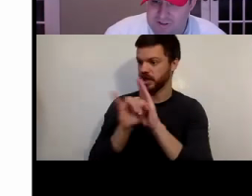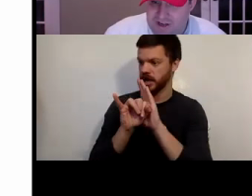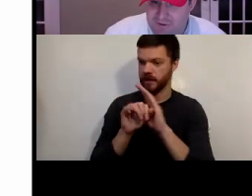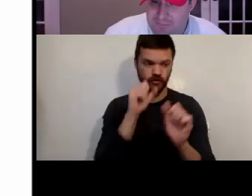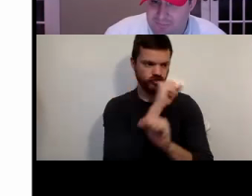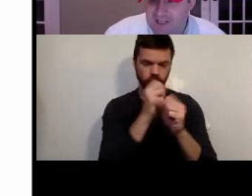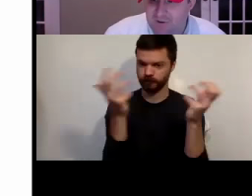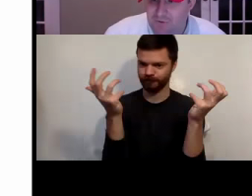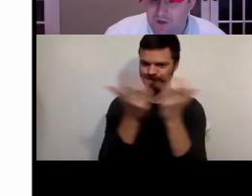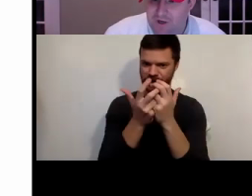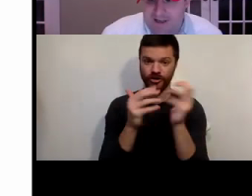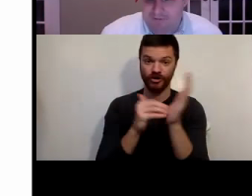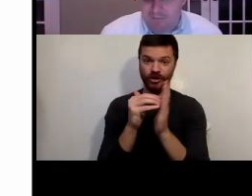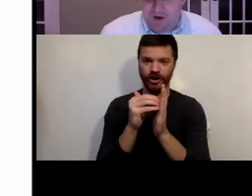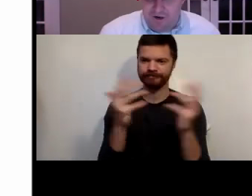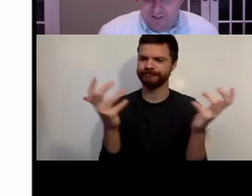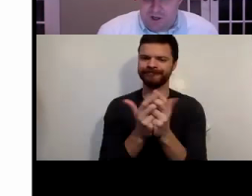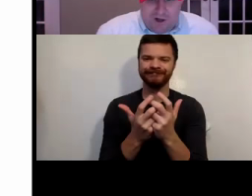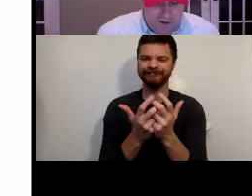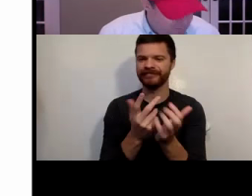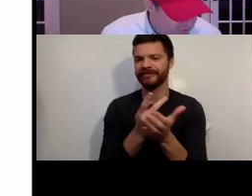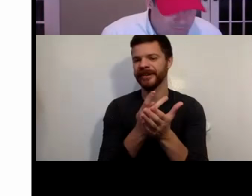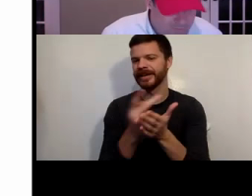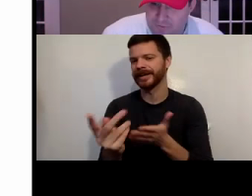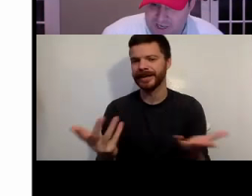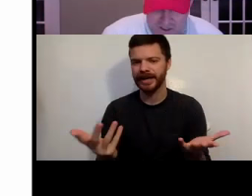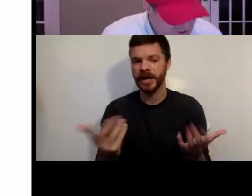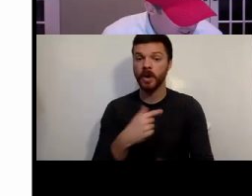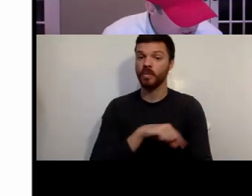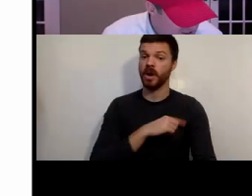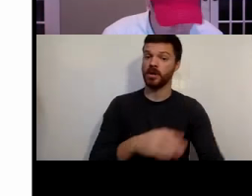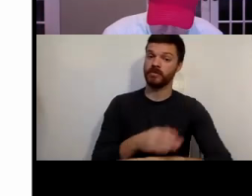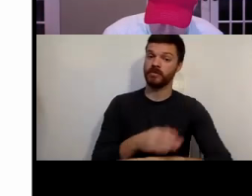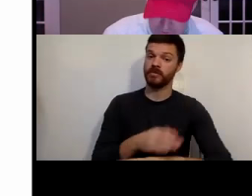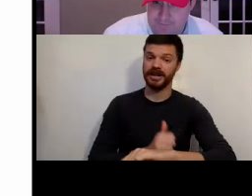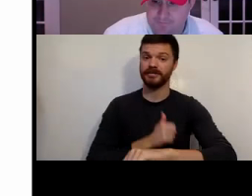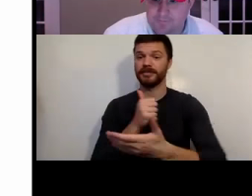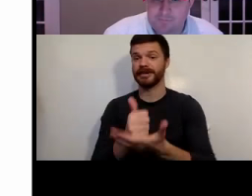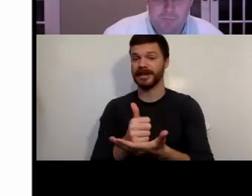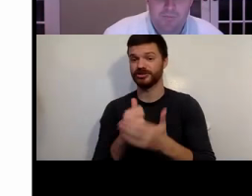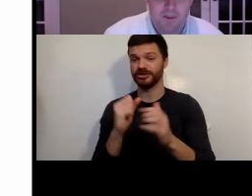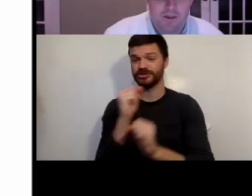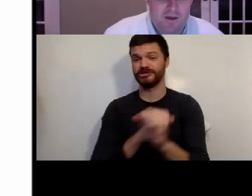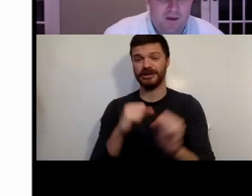there is often a mismatch between identified barriers and the quality improvement or implementation strategies that we use.